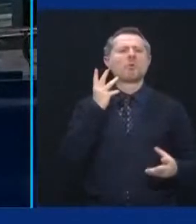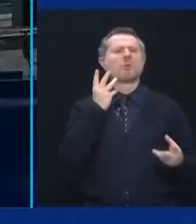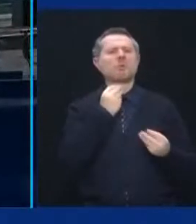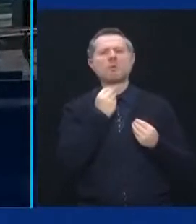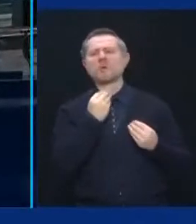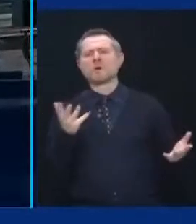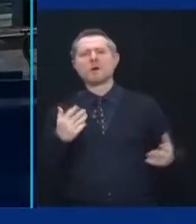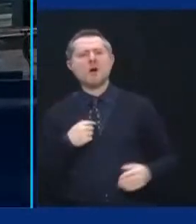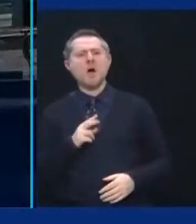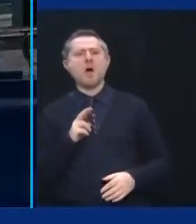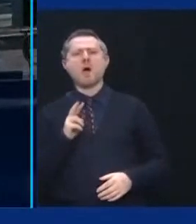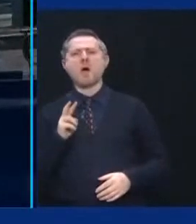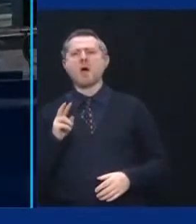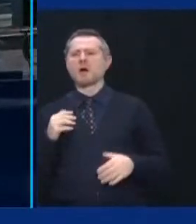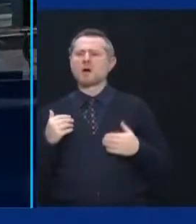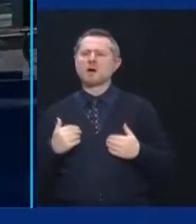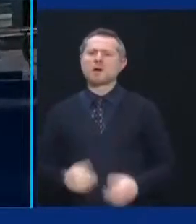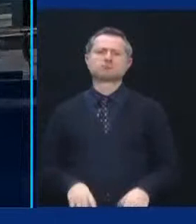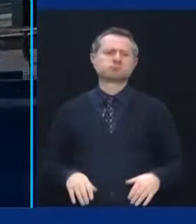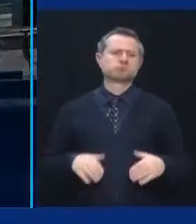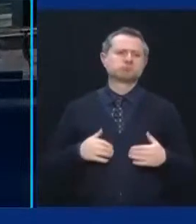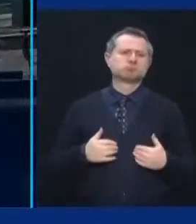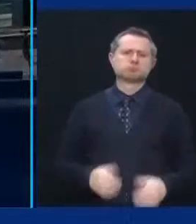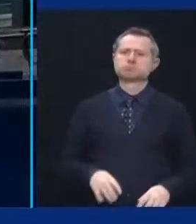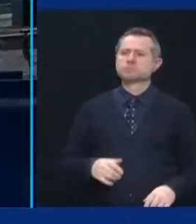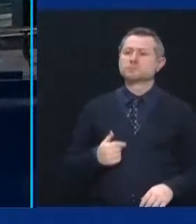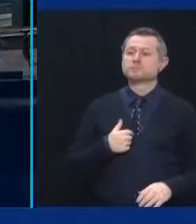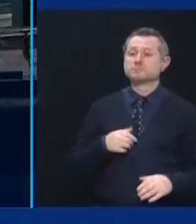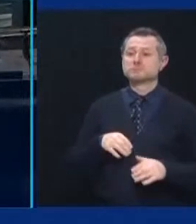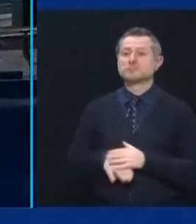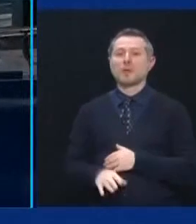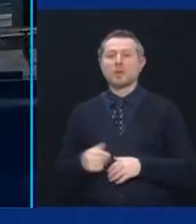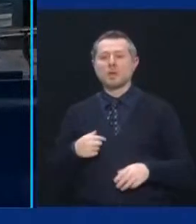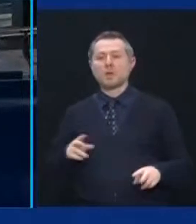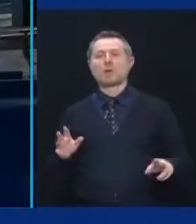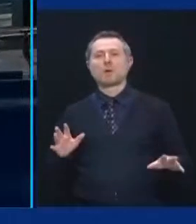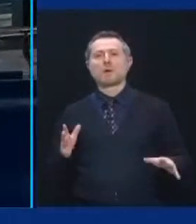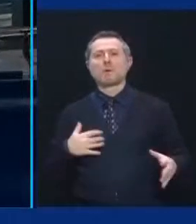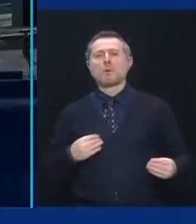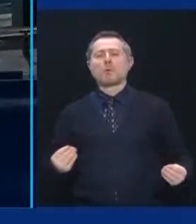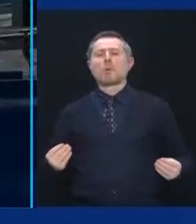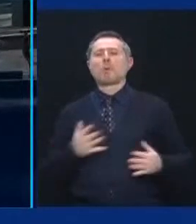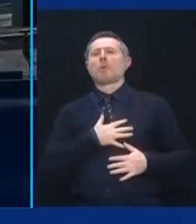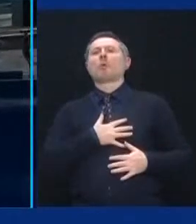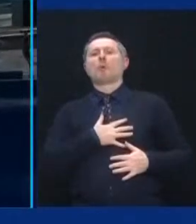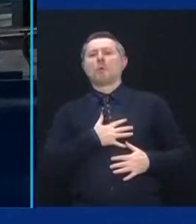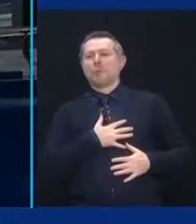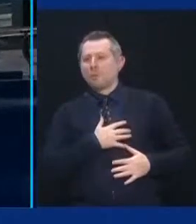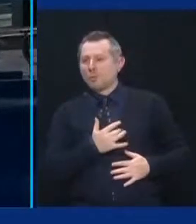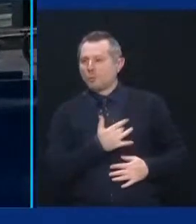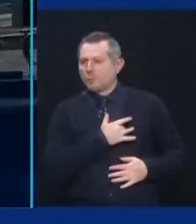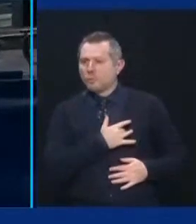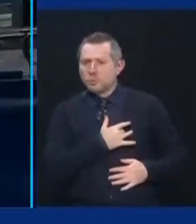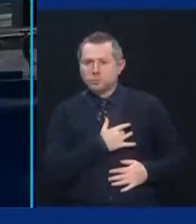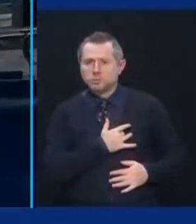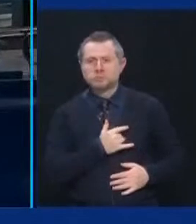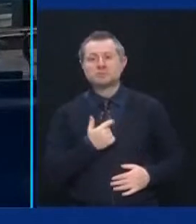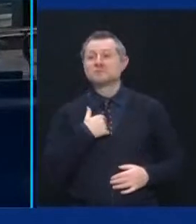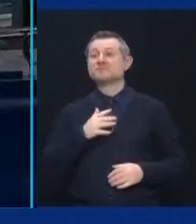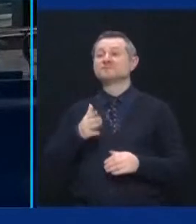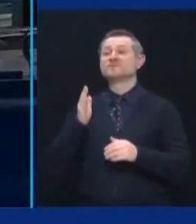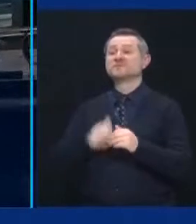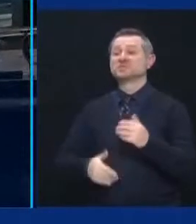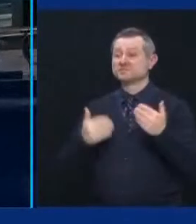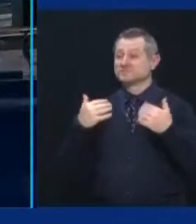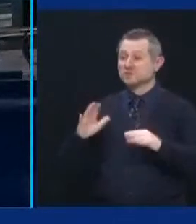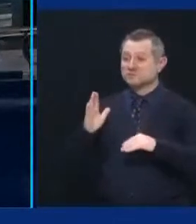It was really a moving morning. We got it done on time. We got it done on